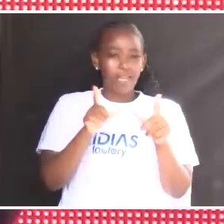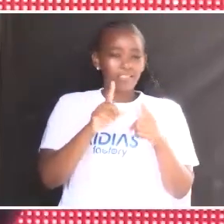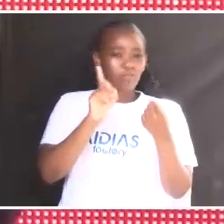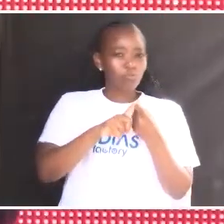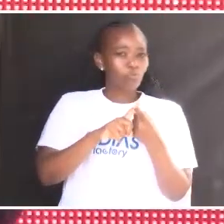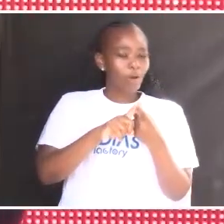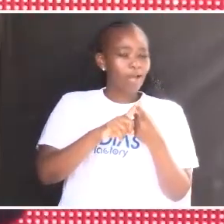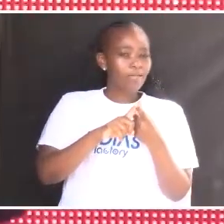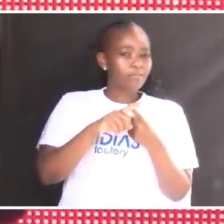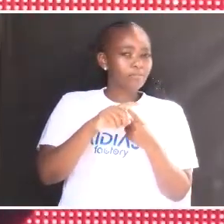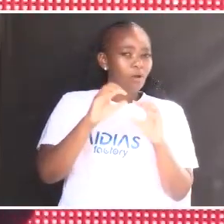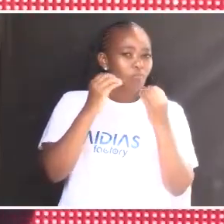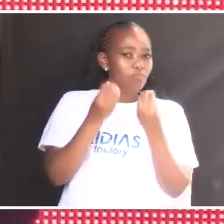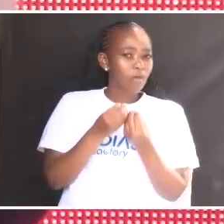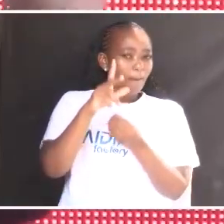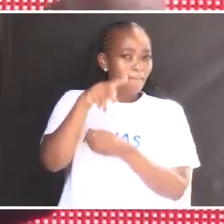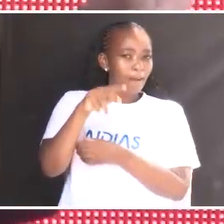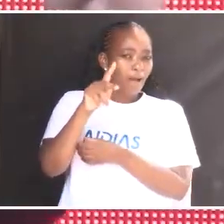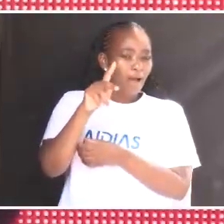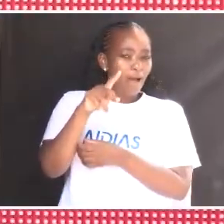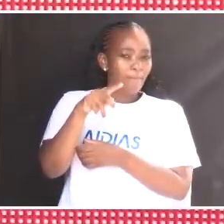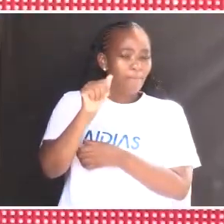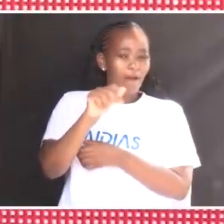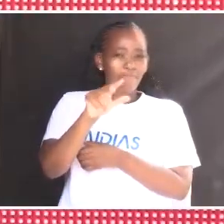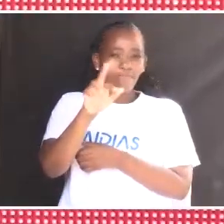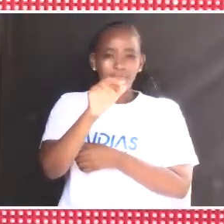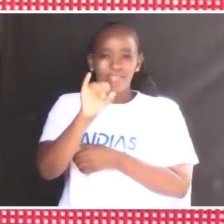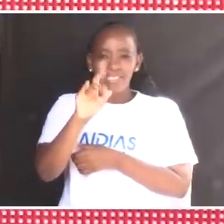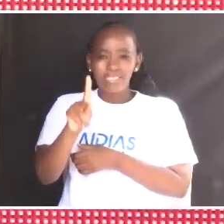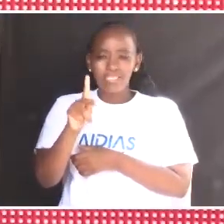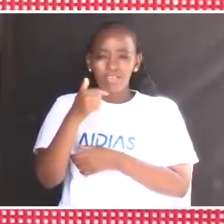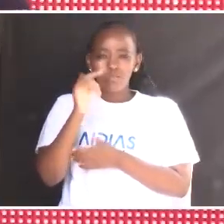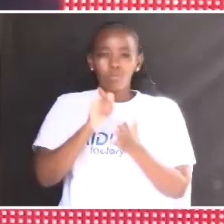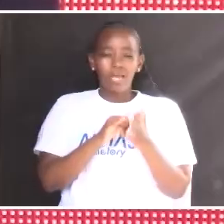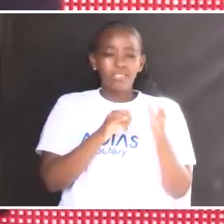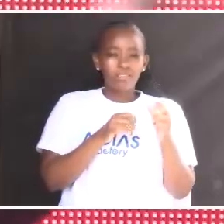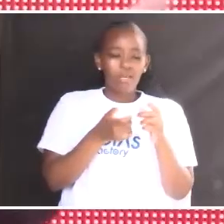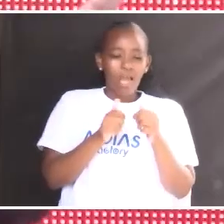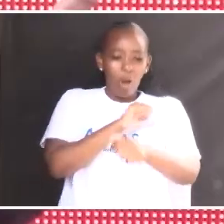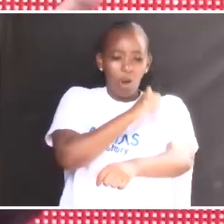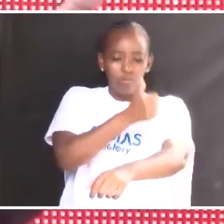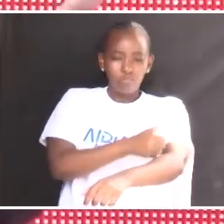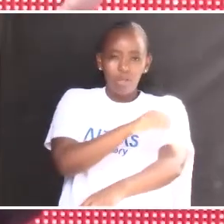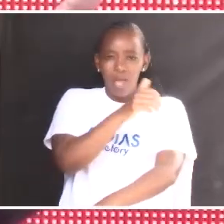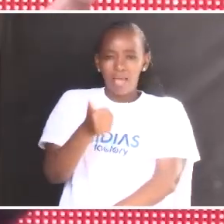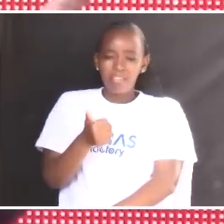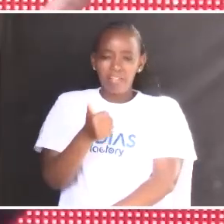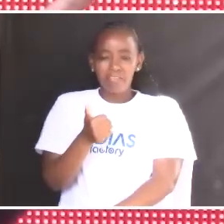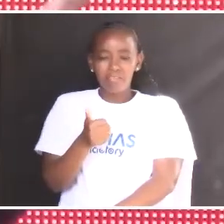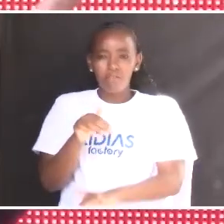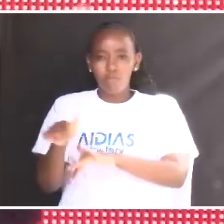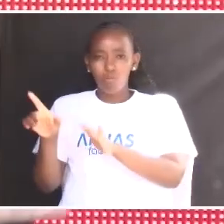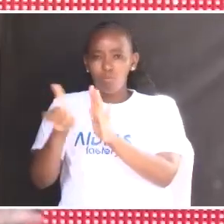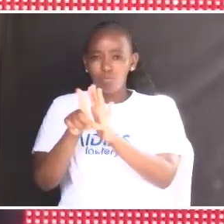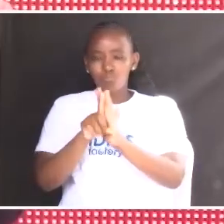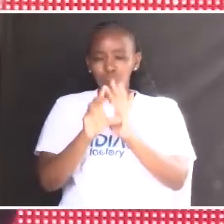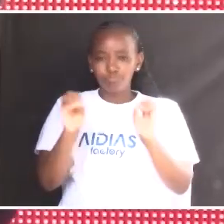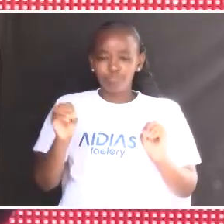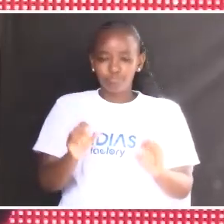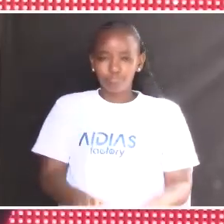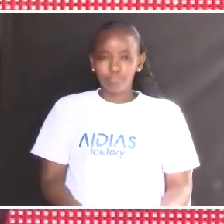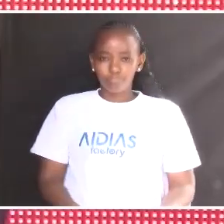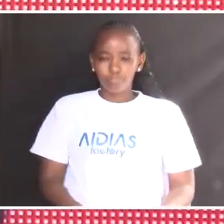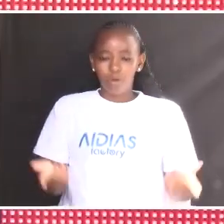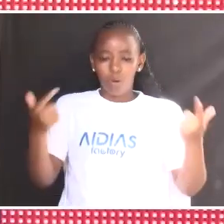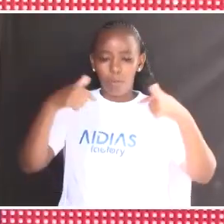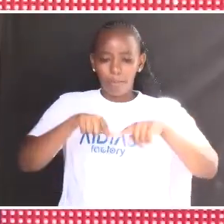one organization called PavRisk to manage all the rights, because all the others did not comply with